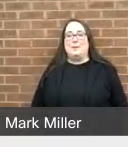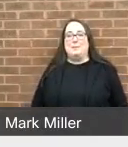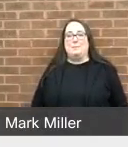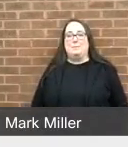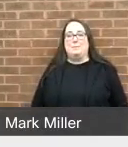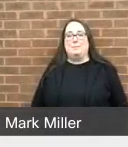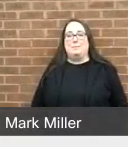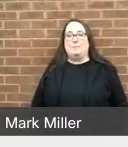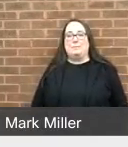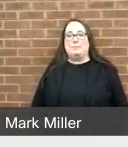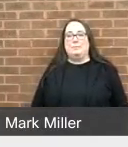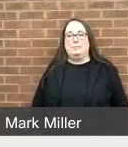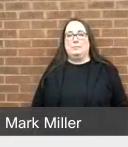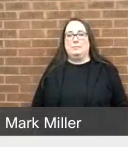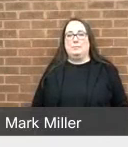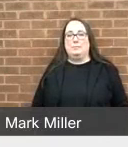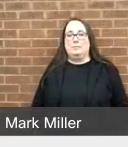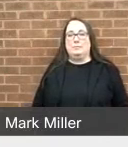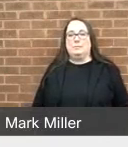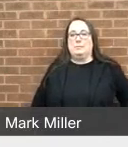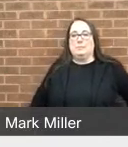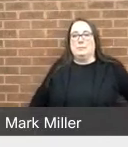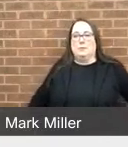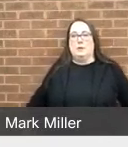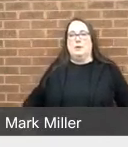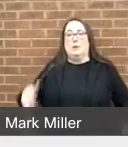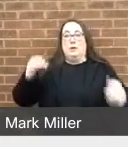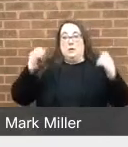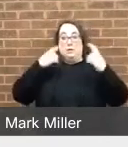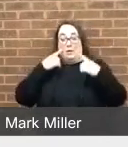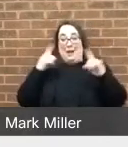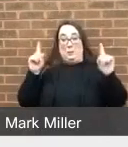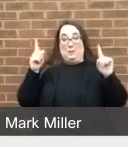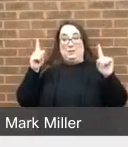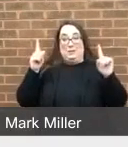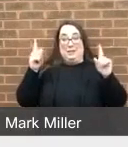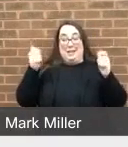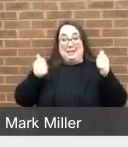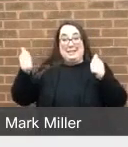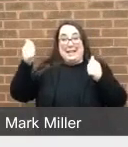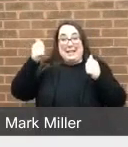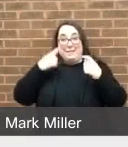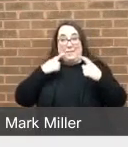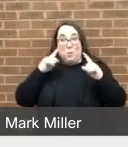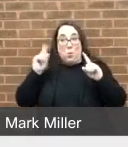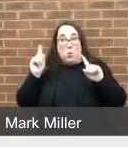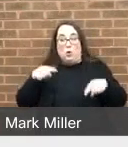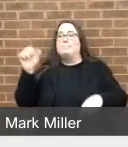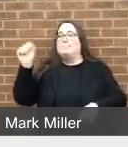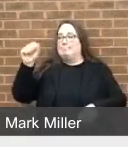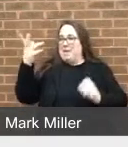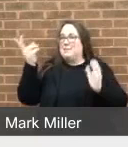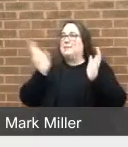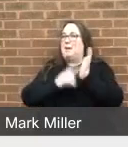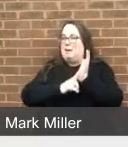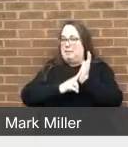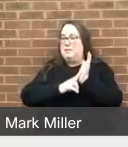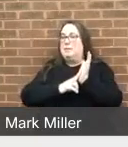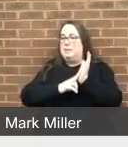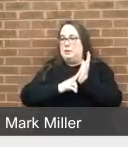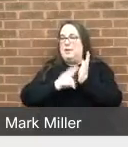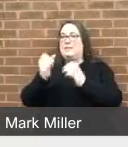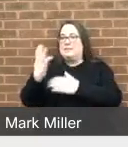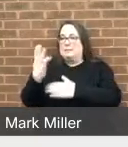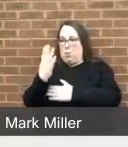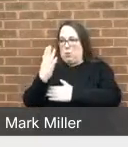So today, actually, you announced the executive order, right? Correct. I signed the executive order this